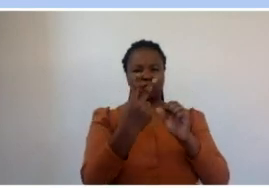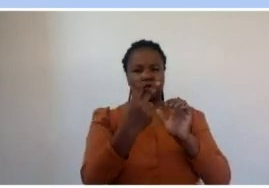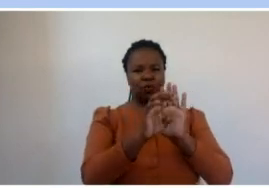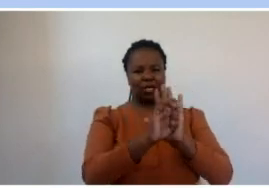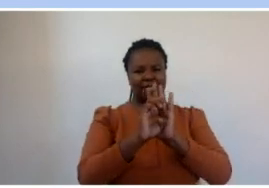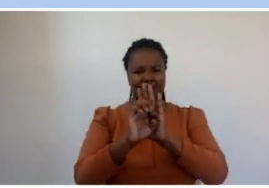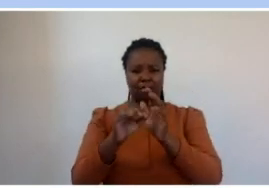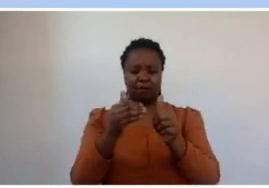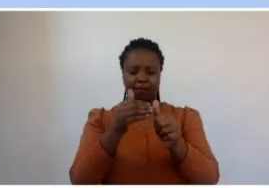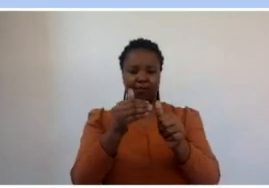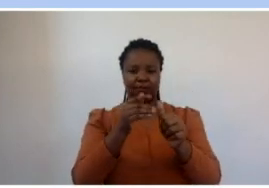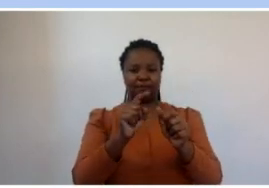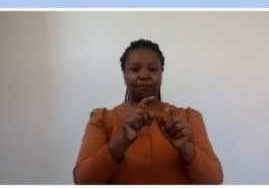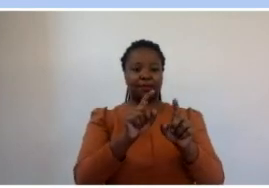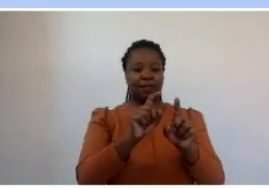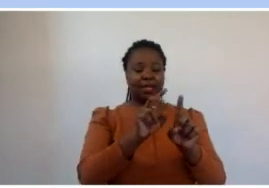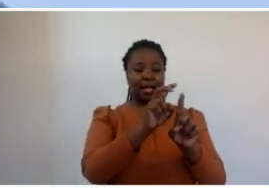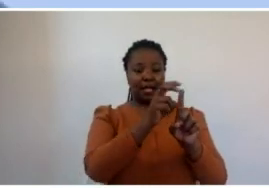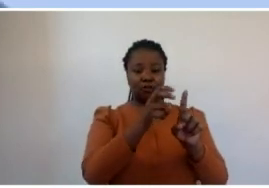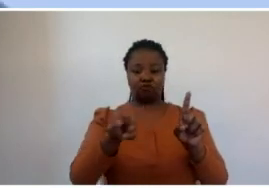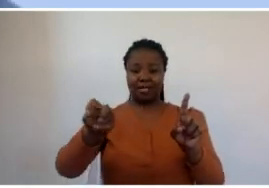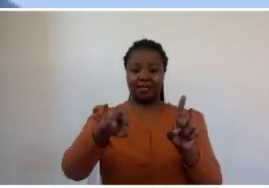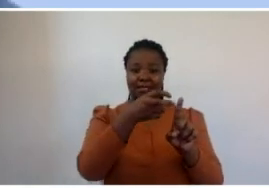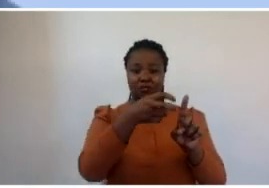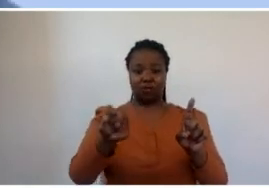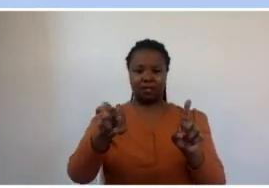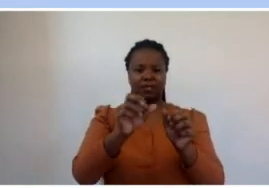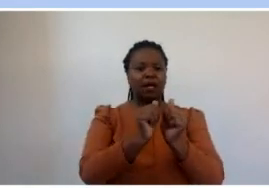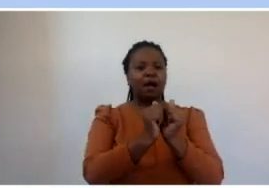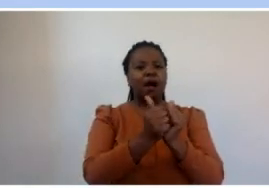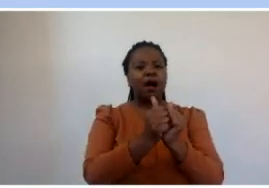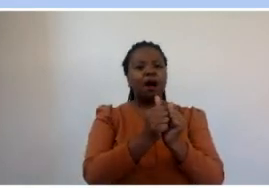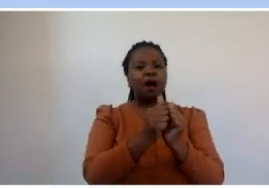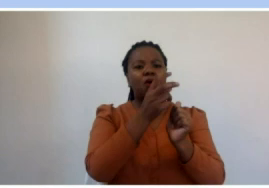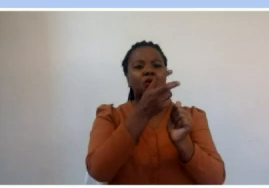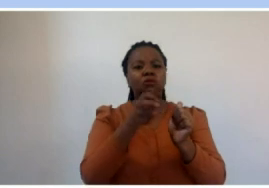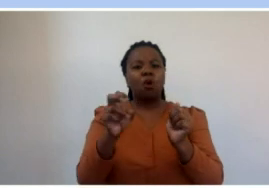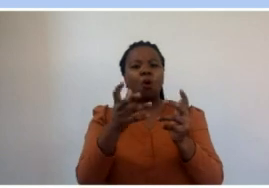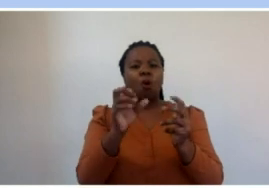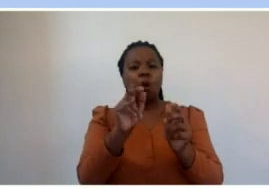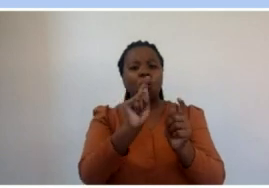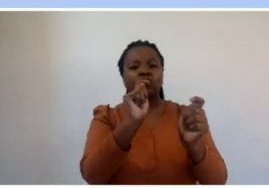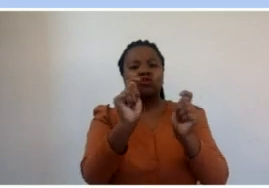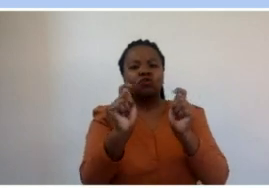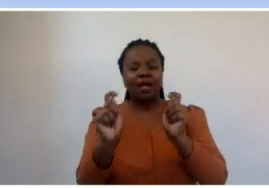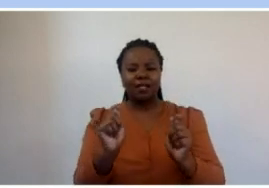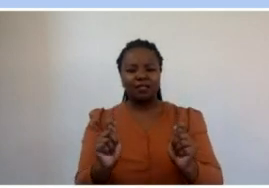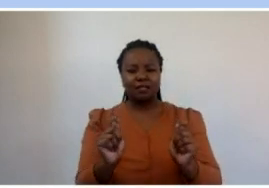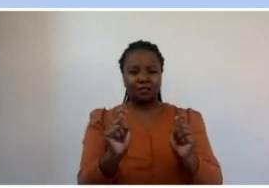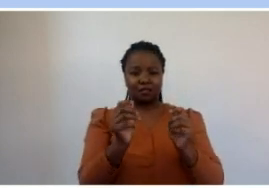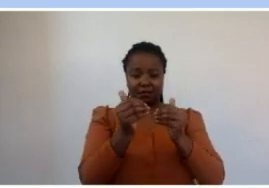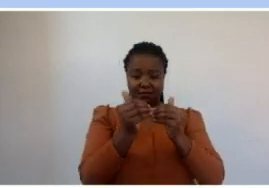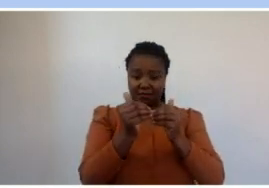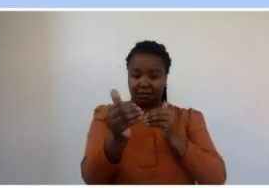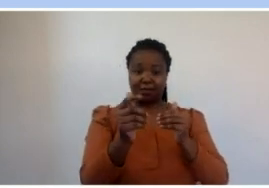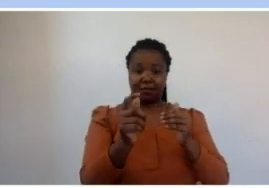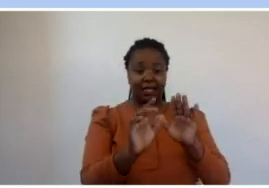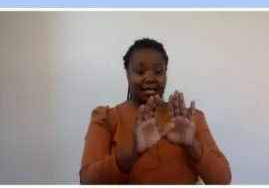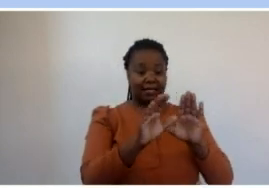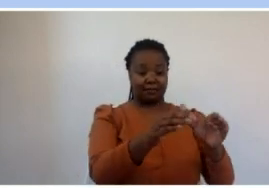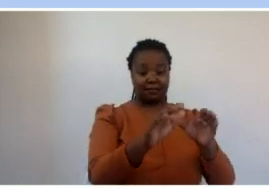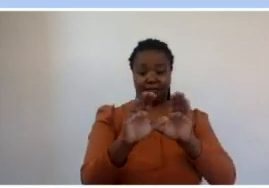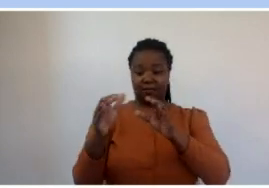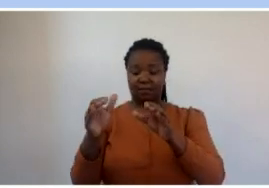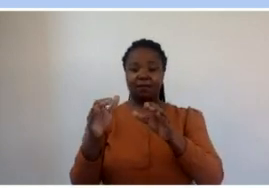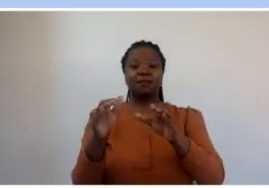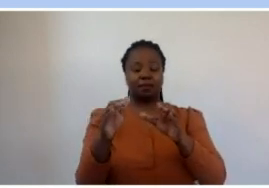transitions, because transitions, life transitions, are a time when sectors come into contact with